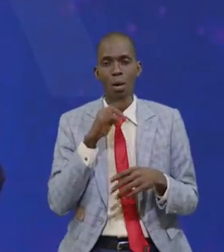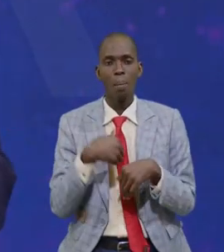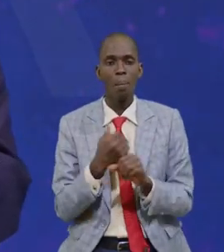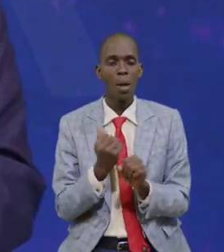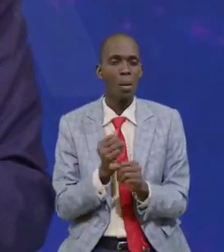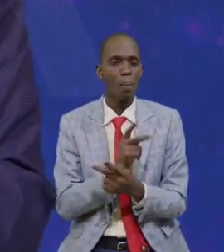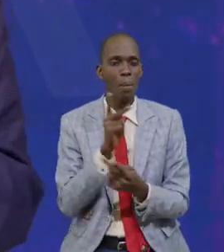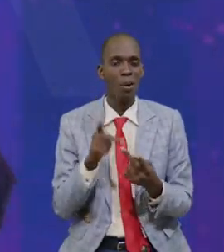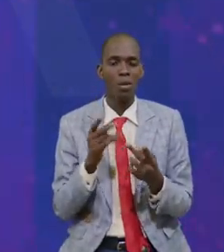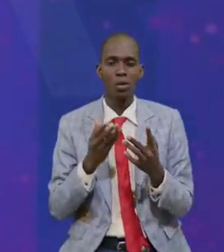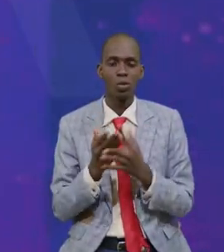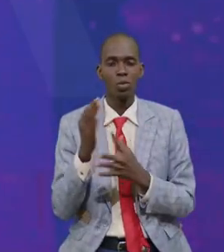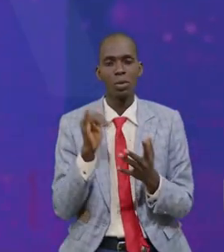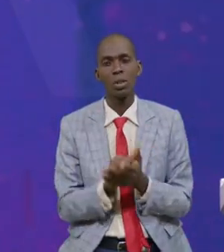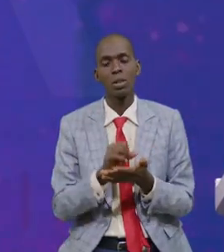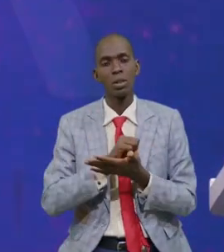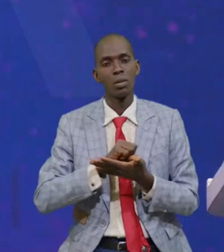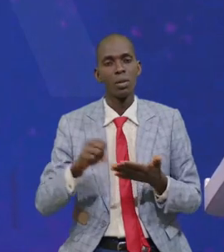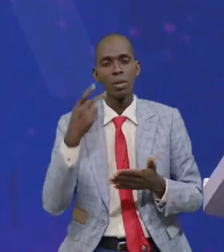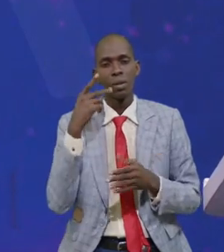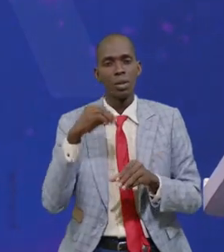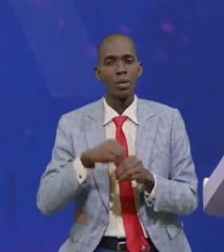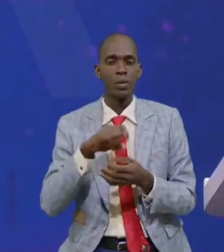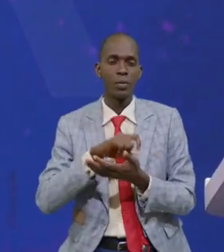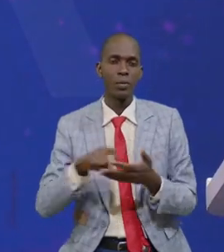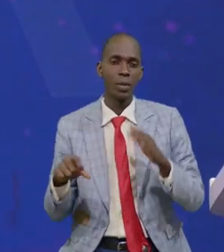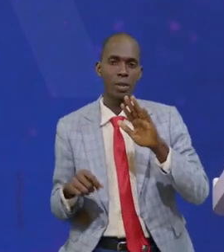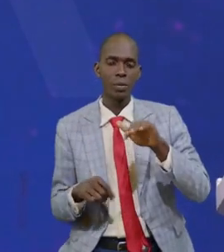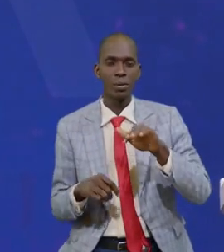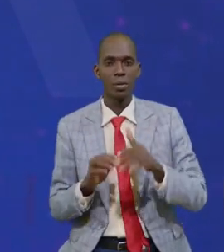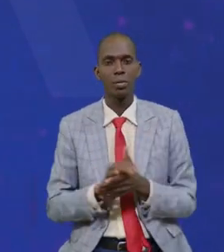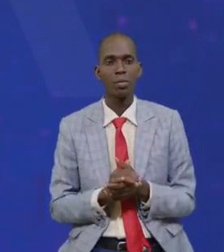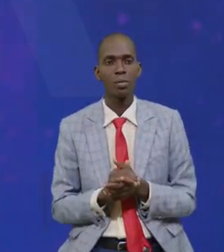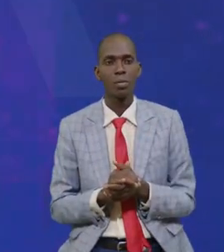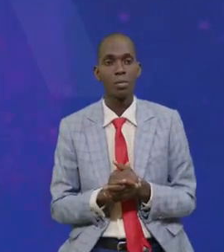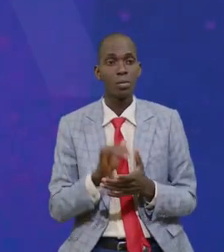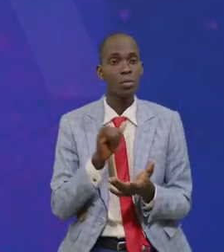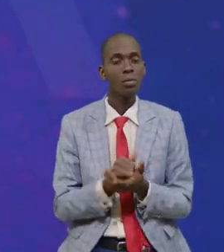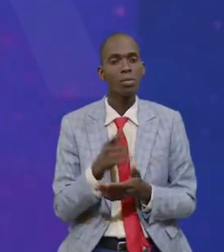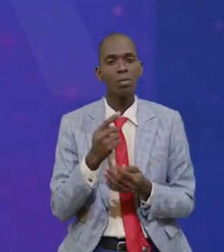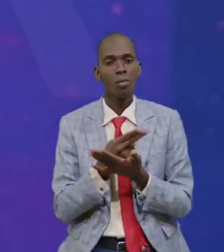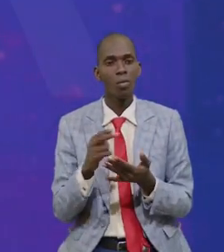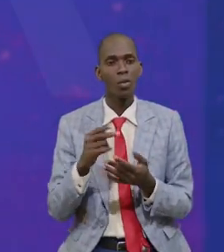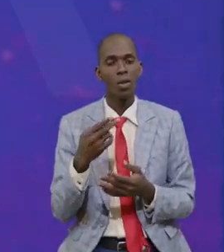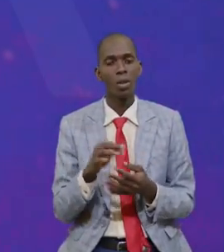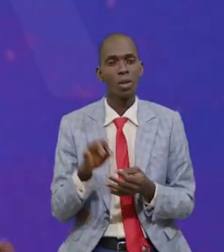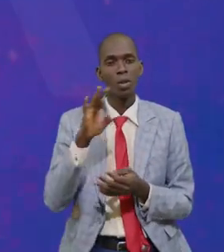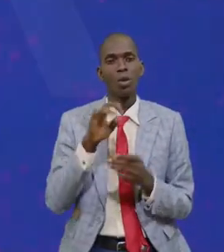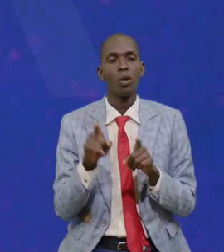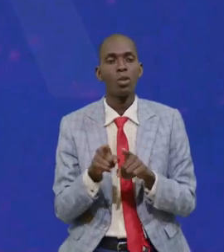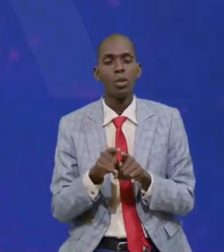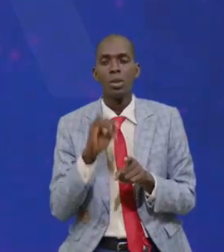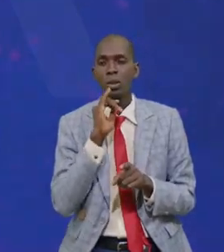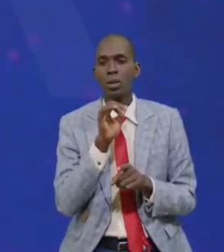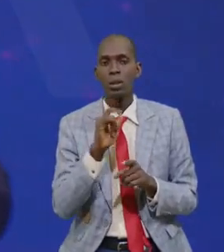that sanctification. Look at verse 15. In verse 15, whereof the Holy Ghost also is